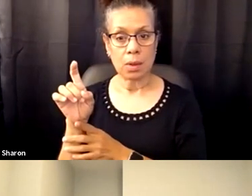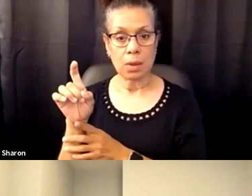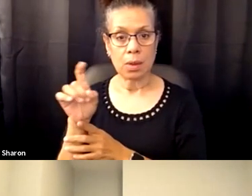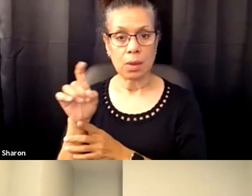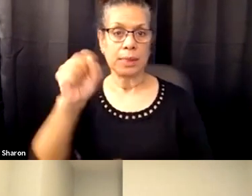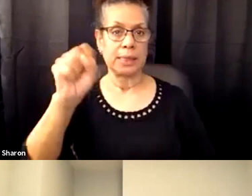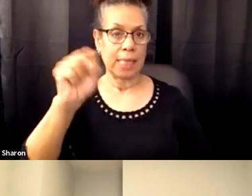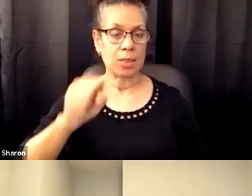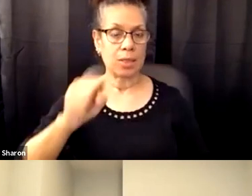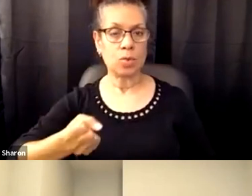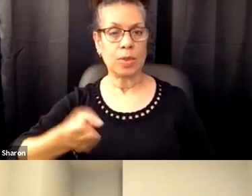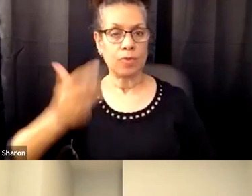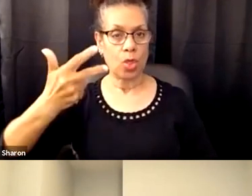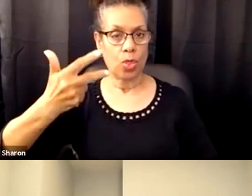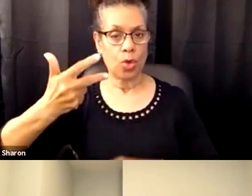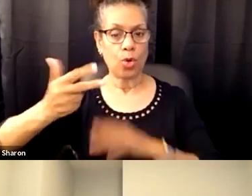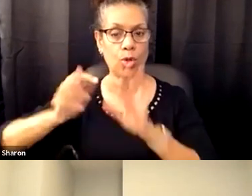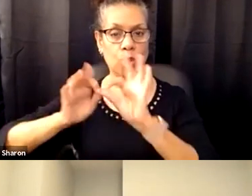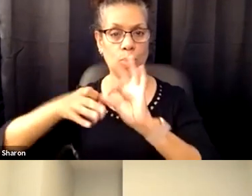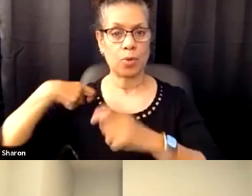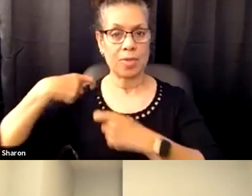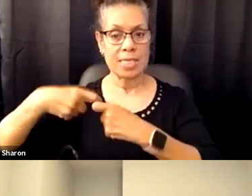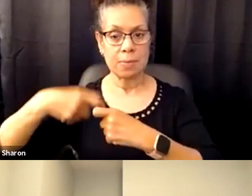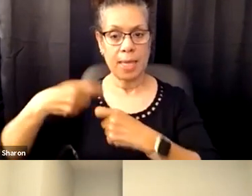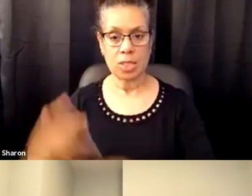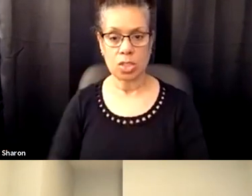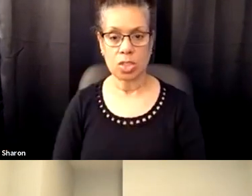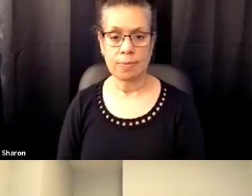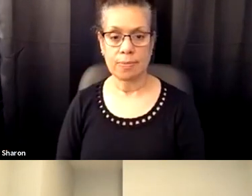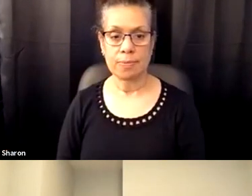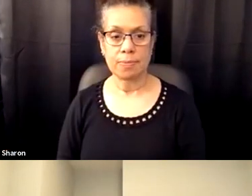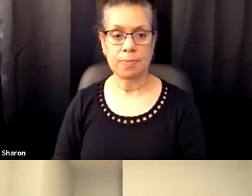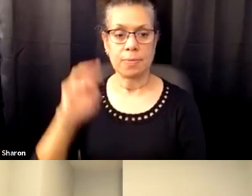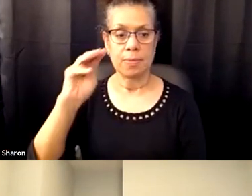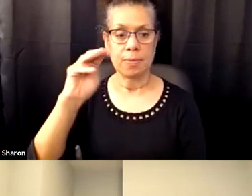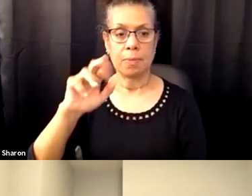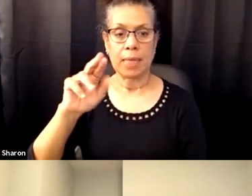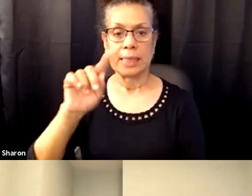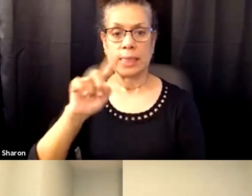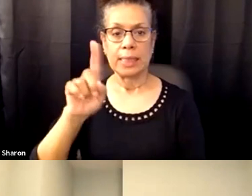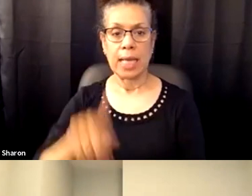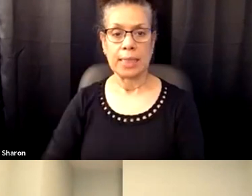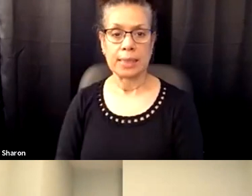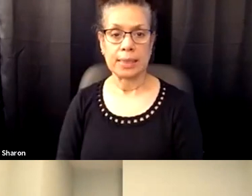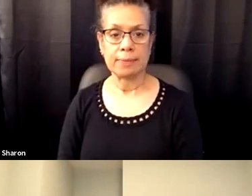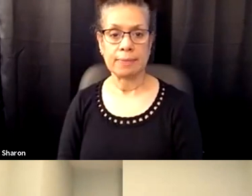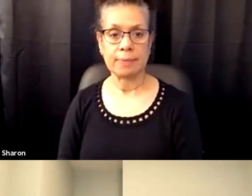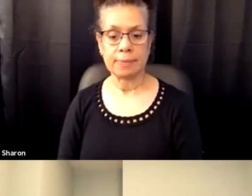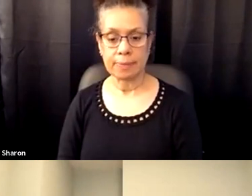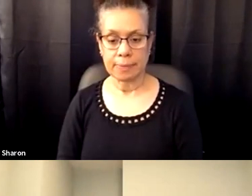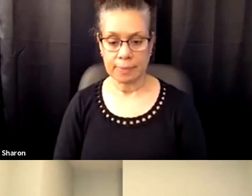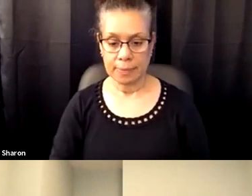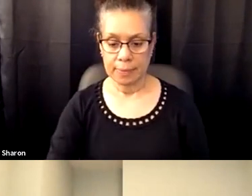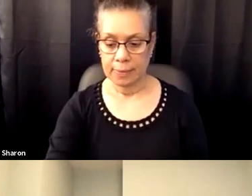yes thank you hello my name is leslie martinez i am also the spanish interpreter for this night in order